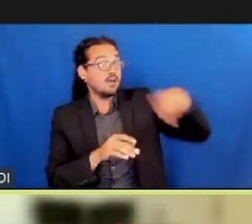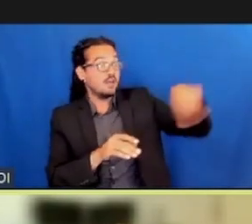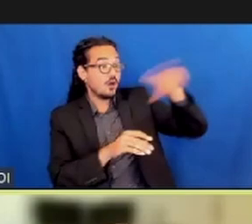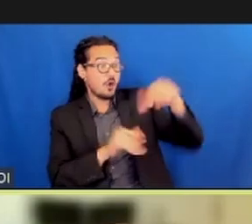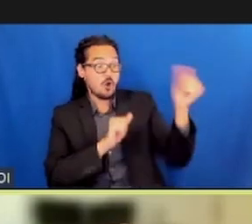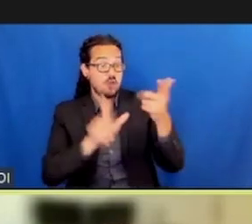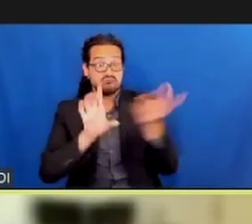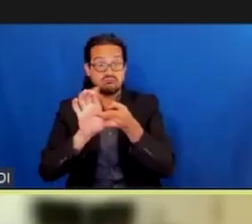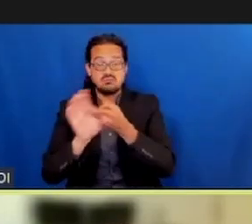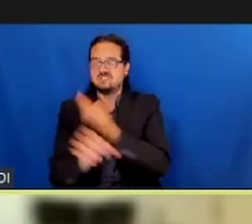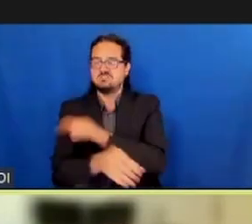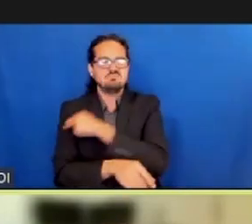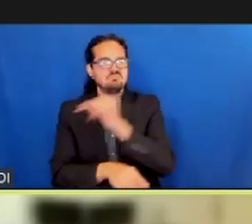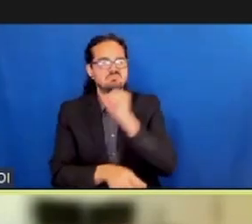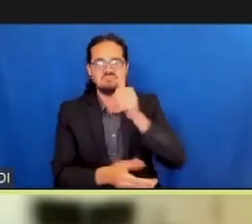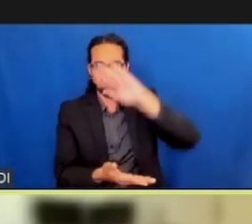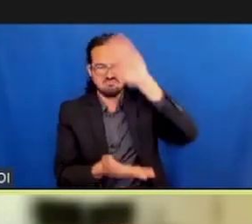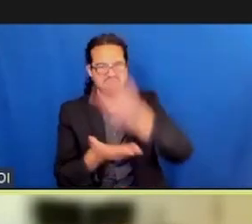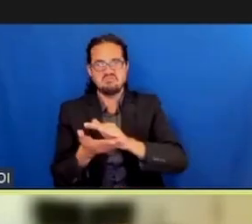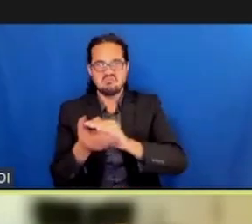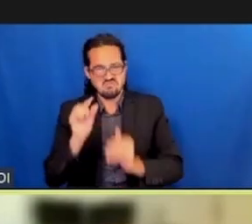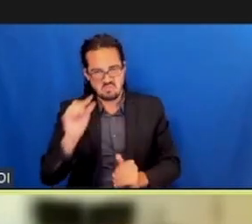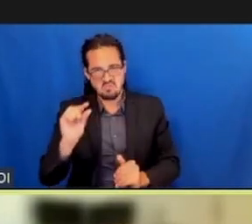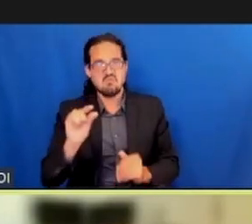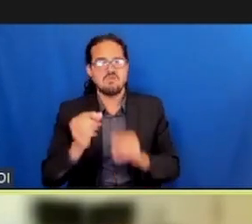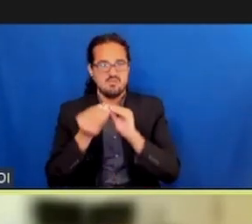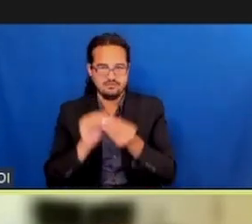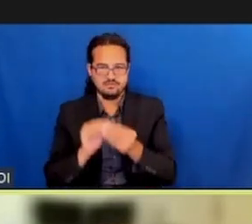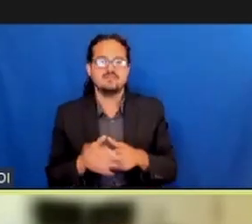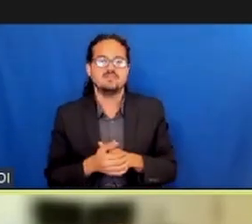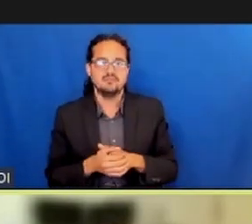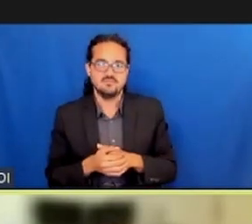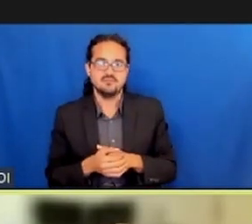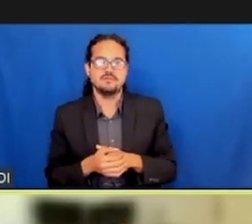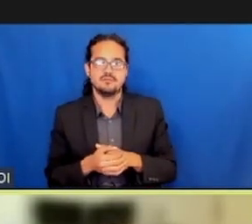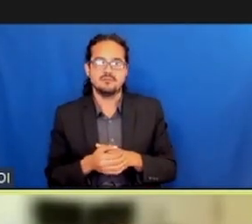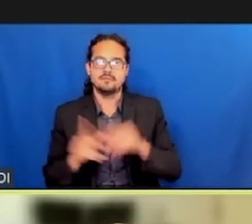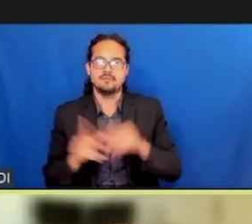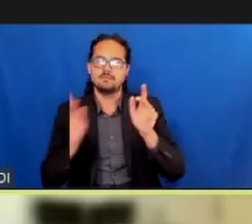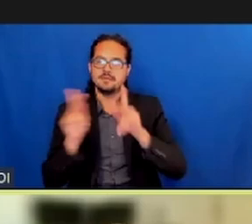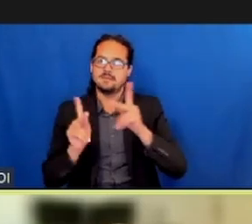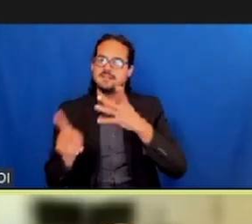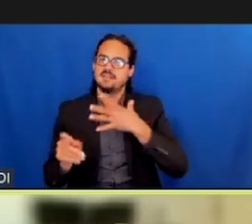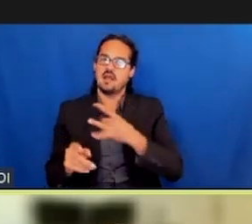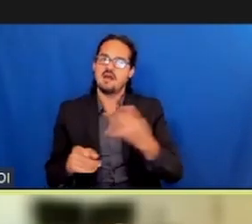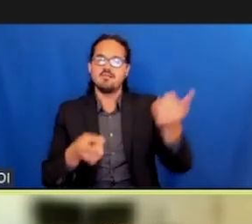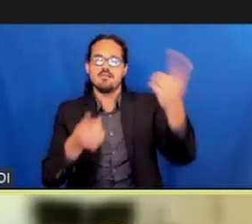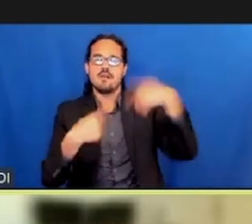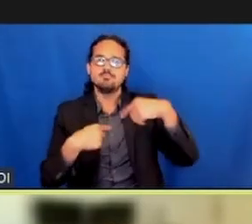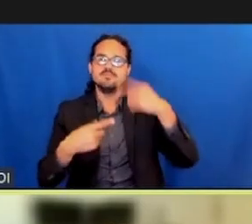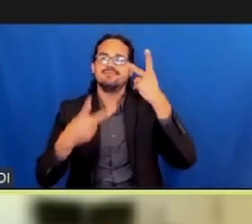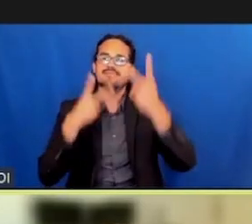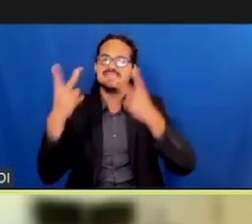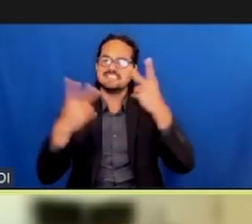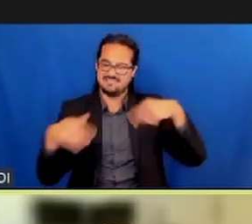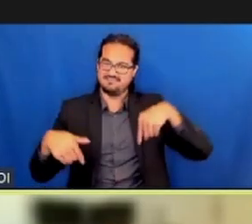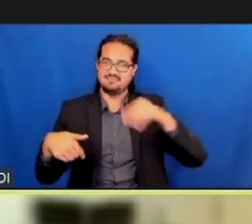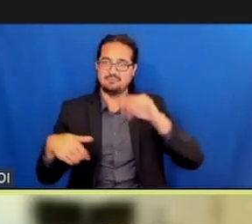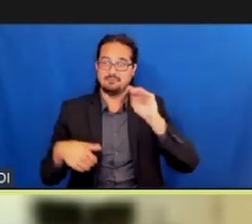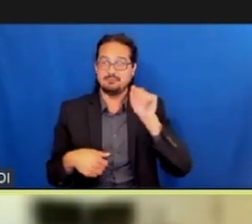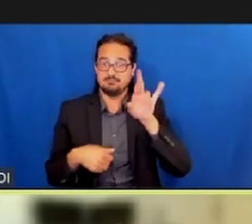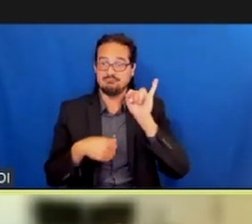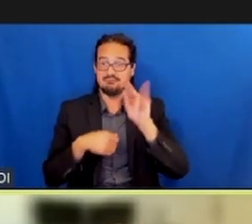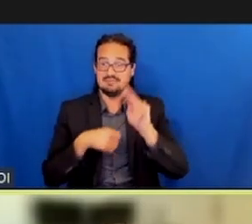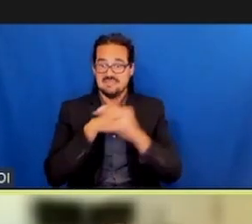county. So we'll still be getting a little spicy flow of information from the IJ, the Chronicle, and the Department of Public Health website about what